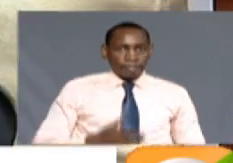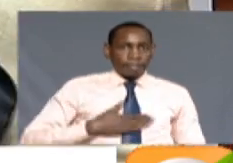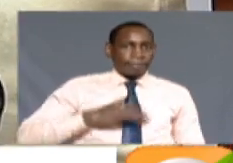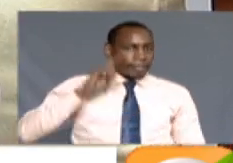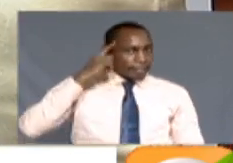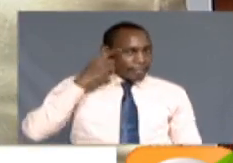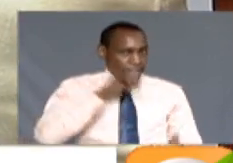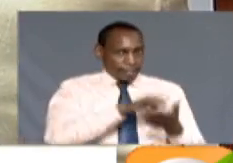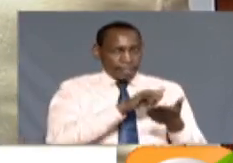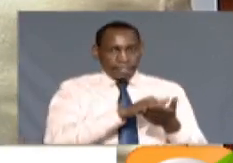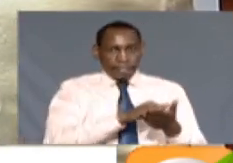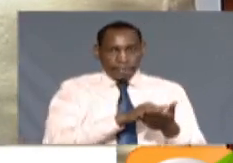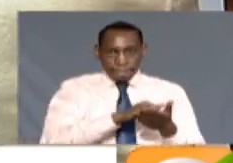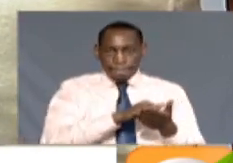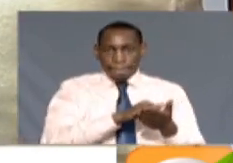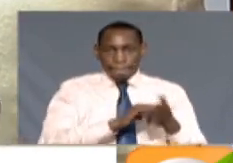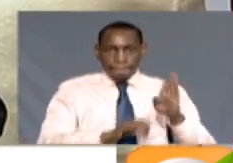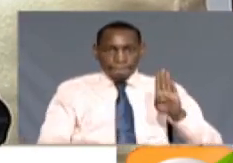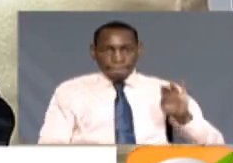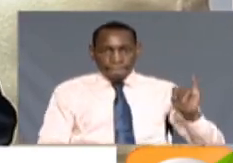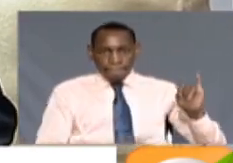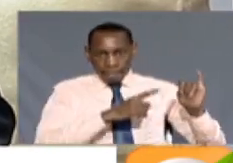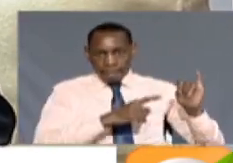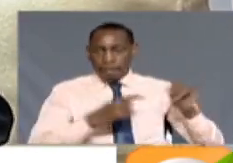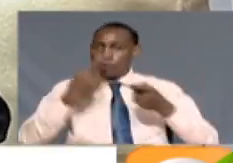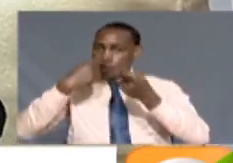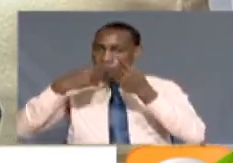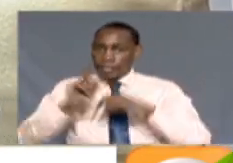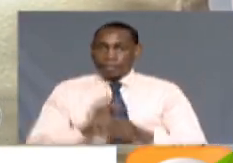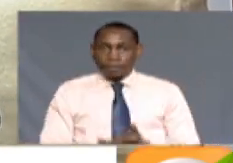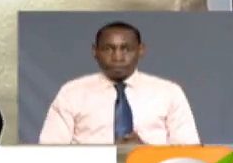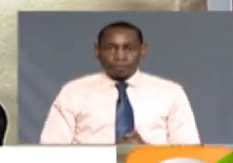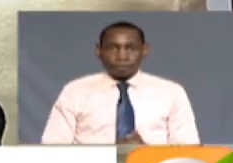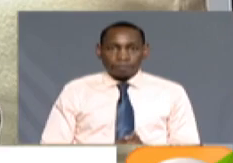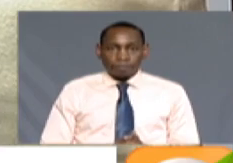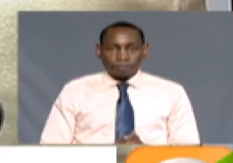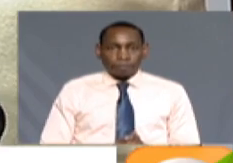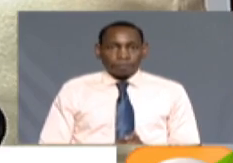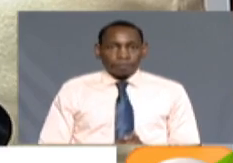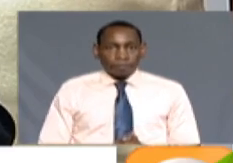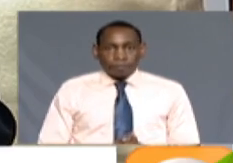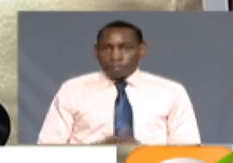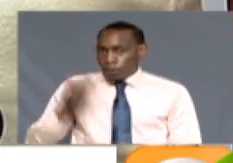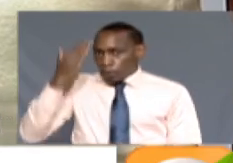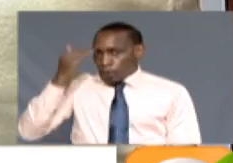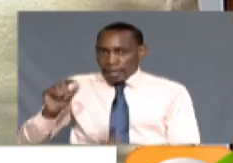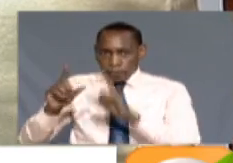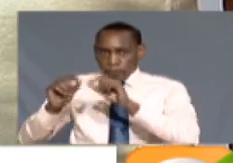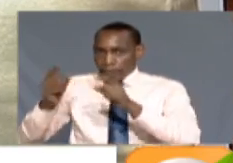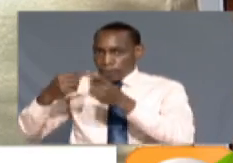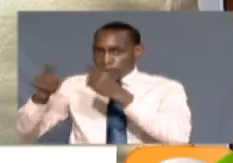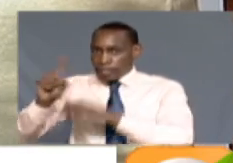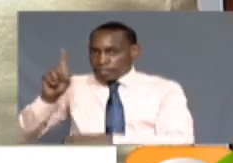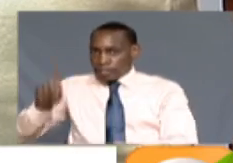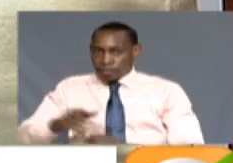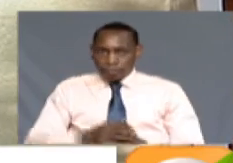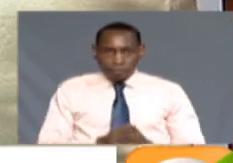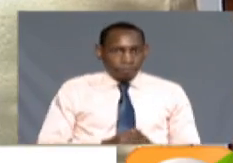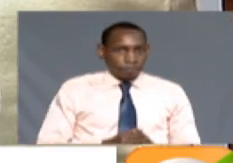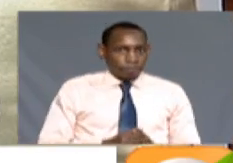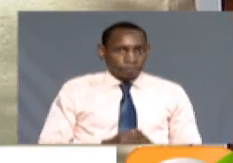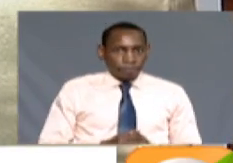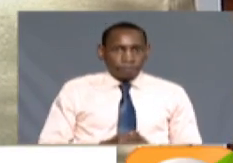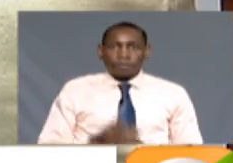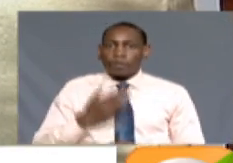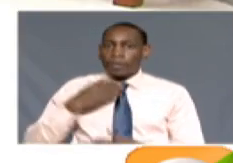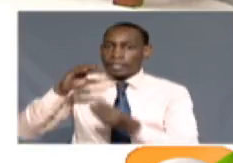going to succeed. BBI will be a successful event or why do you say that? For Kenyans. Why do you say that? They want